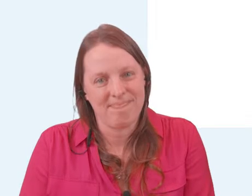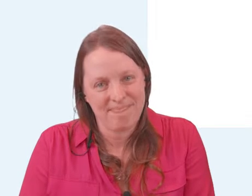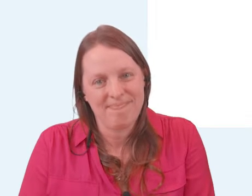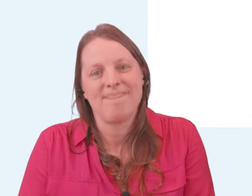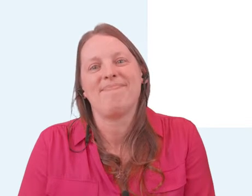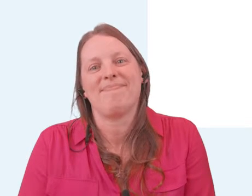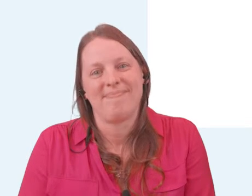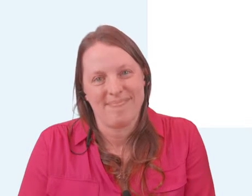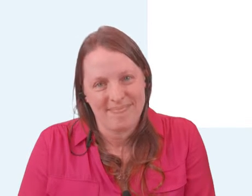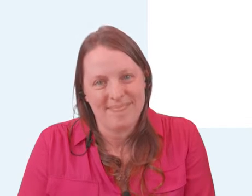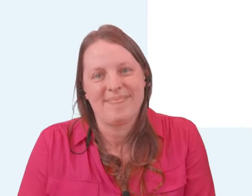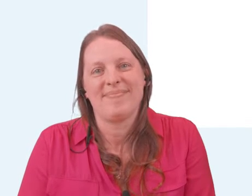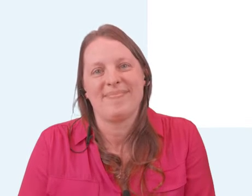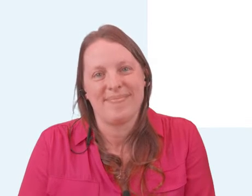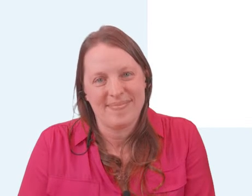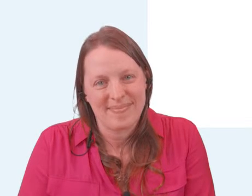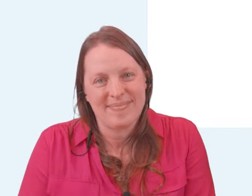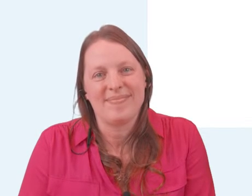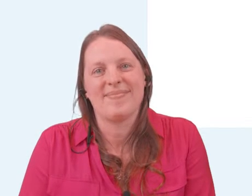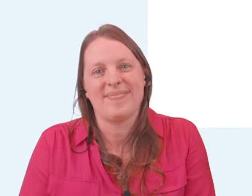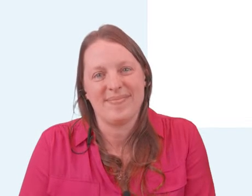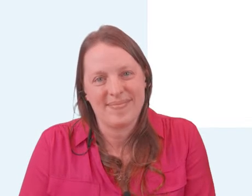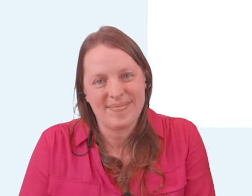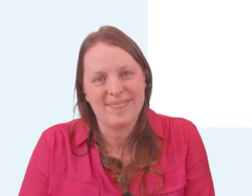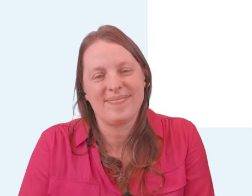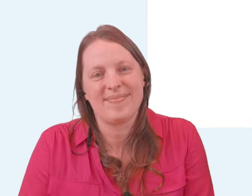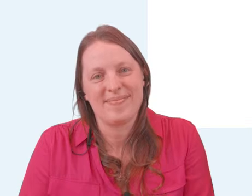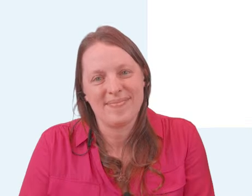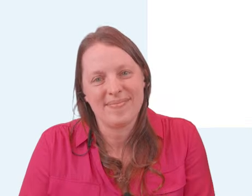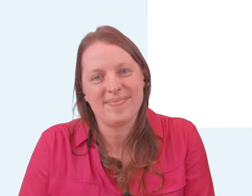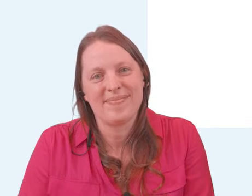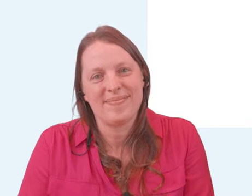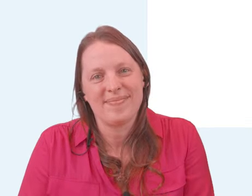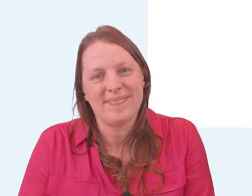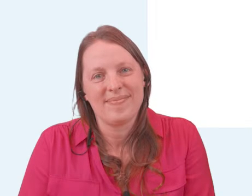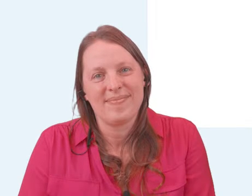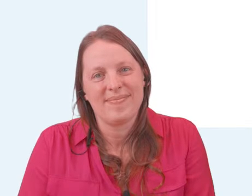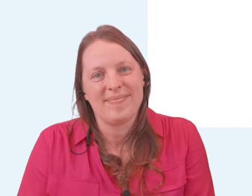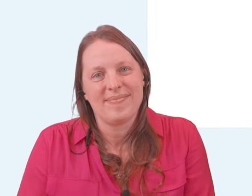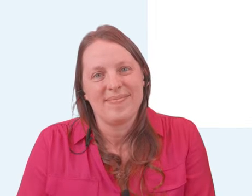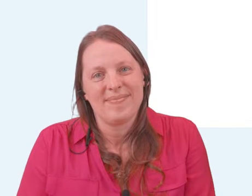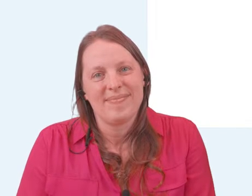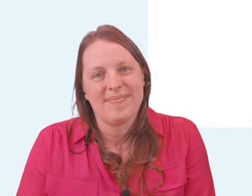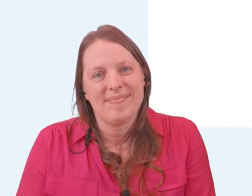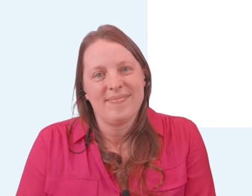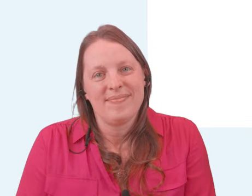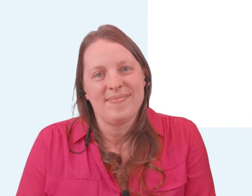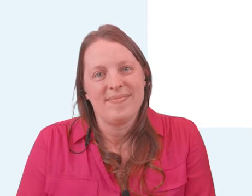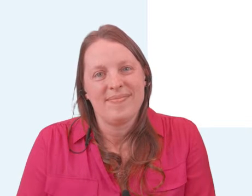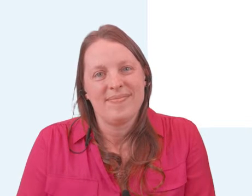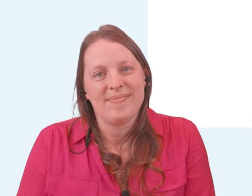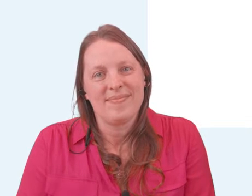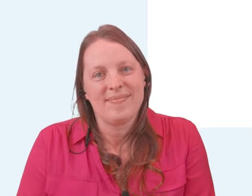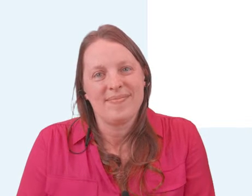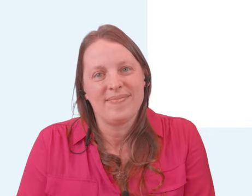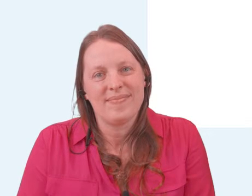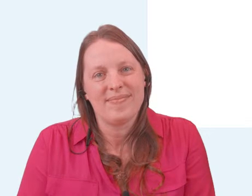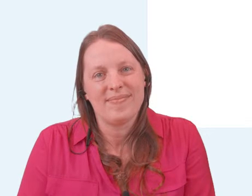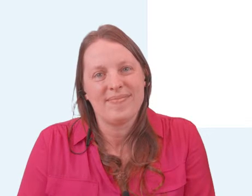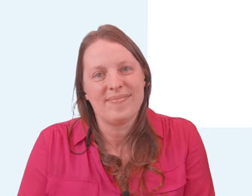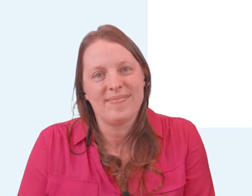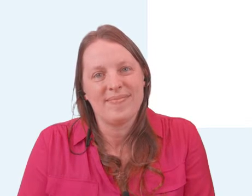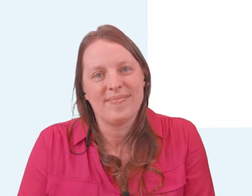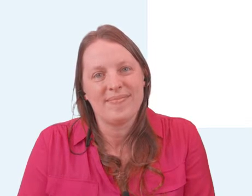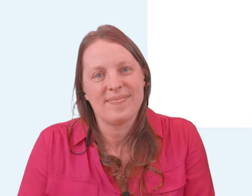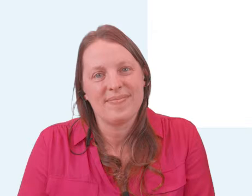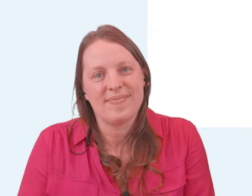than vertical. And there is one approach that my team use a lot. This